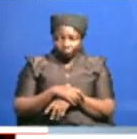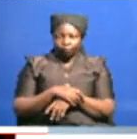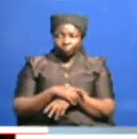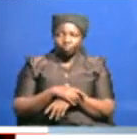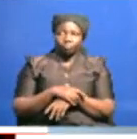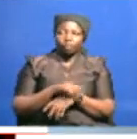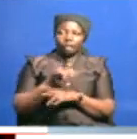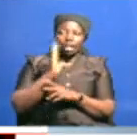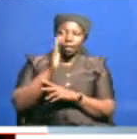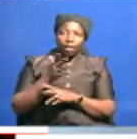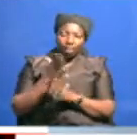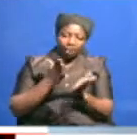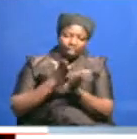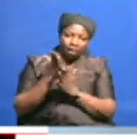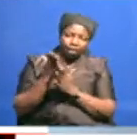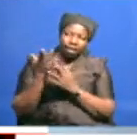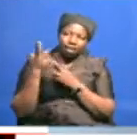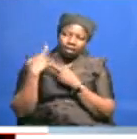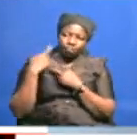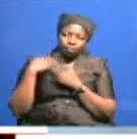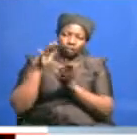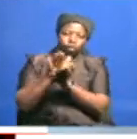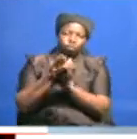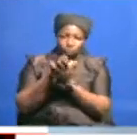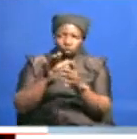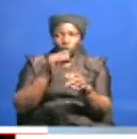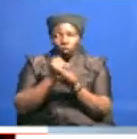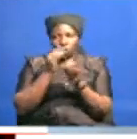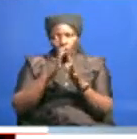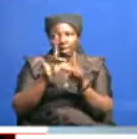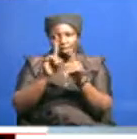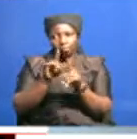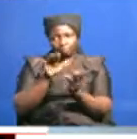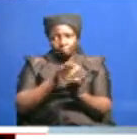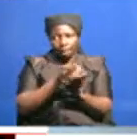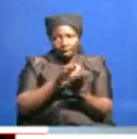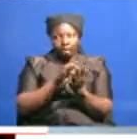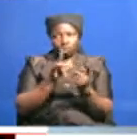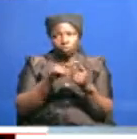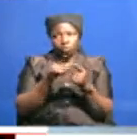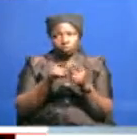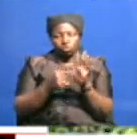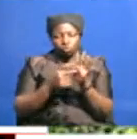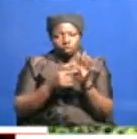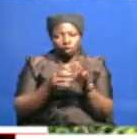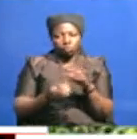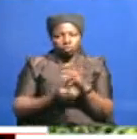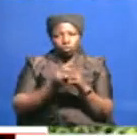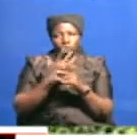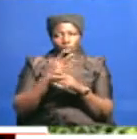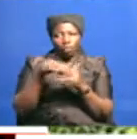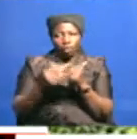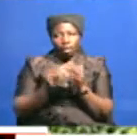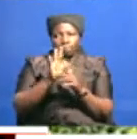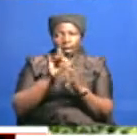and obligations of warehouse operators and banks to catalyze the growth of warehouse receipts in the country. So